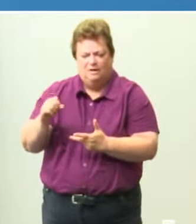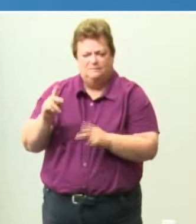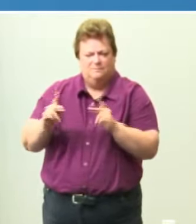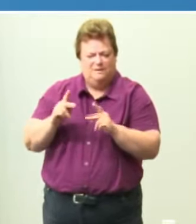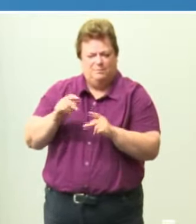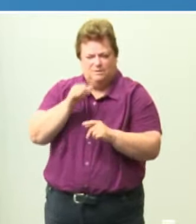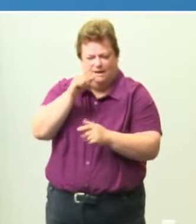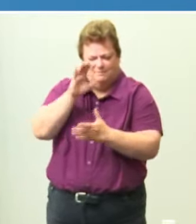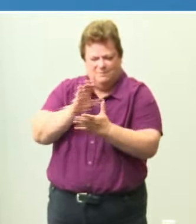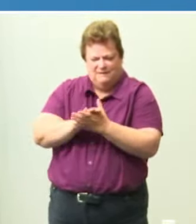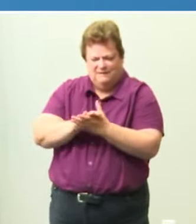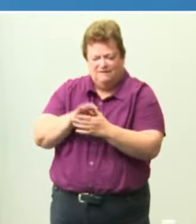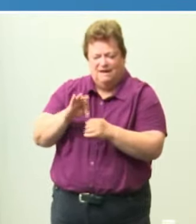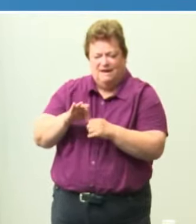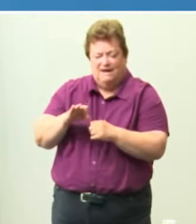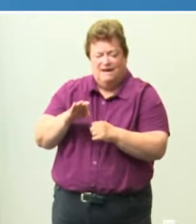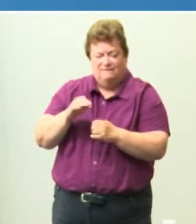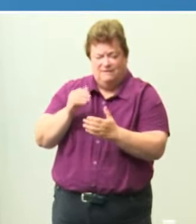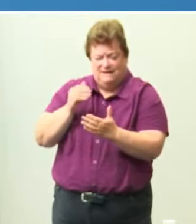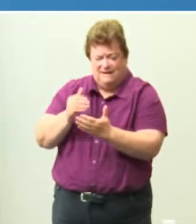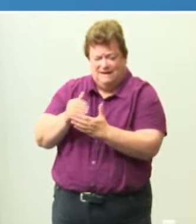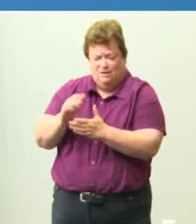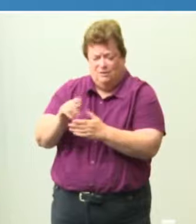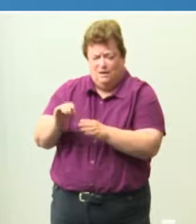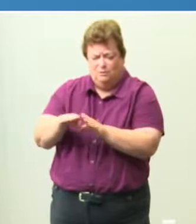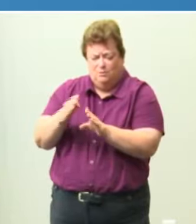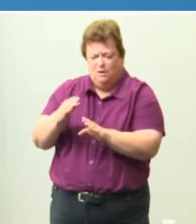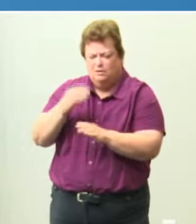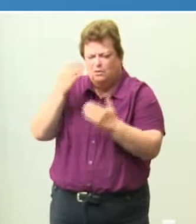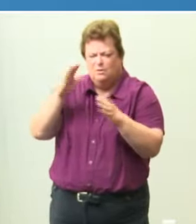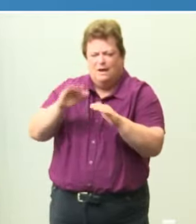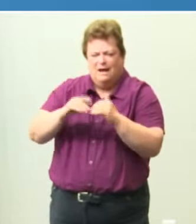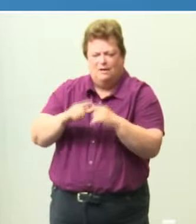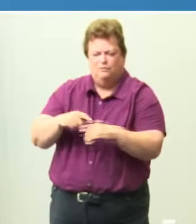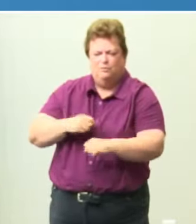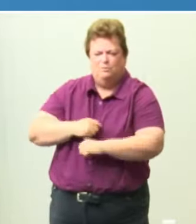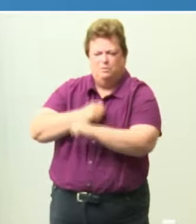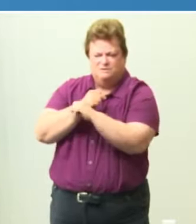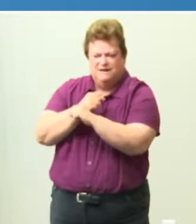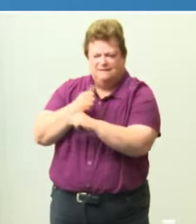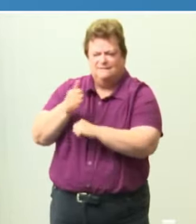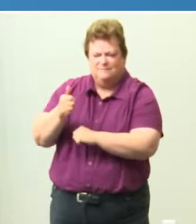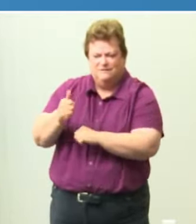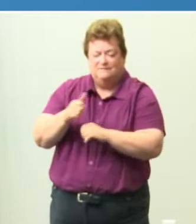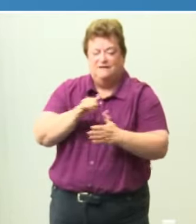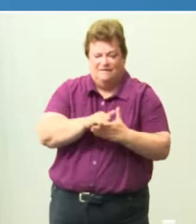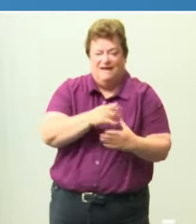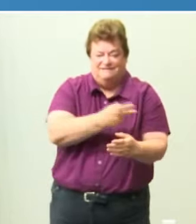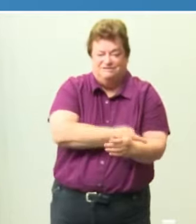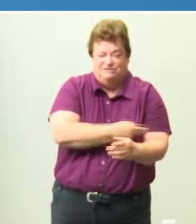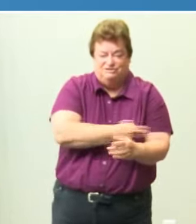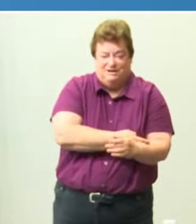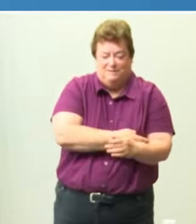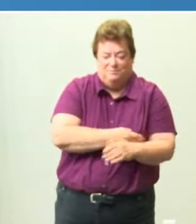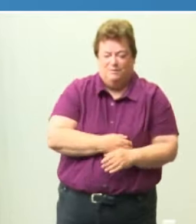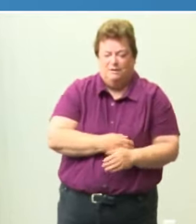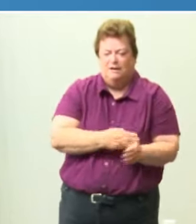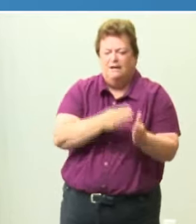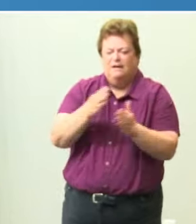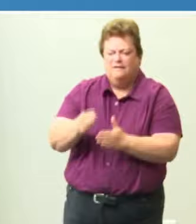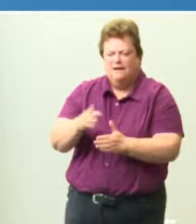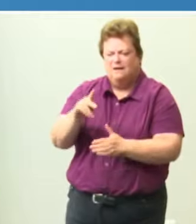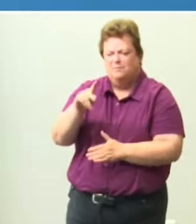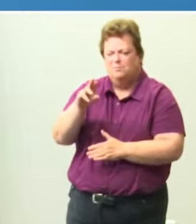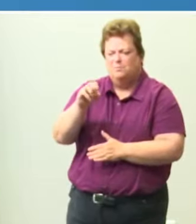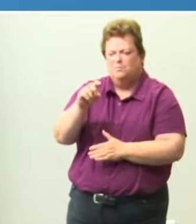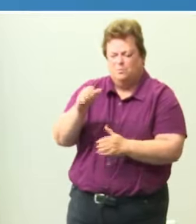world. And if it ever darkened their doorstep, they wouldn't know how to protect themselves. Those are the sheep. Then there are the predators